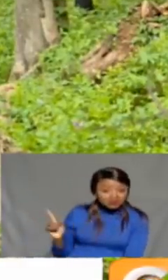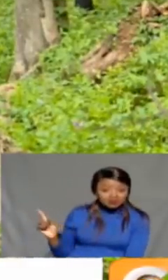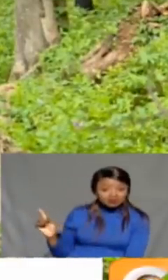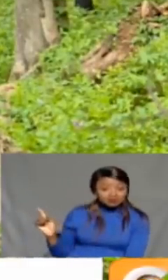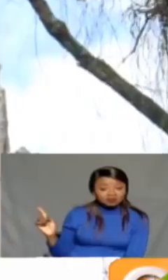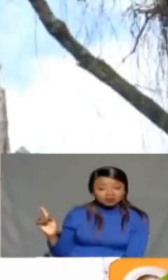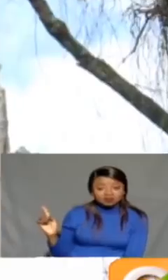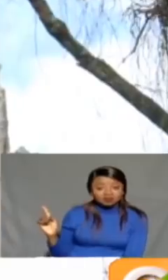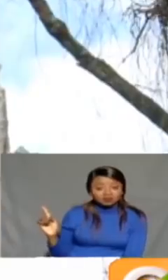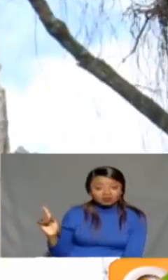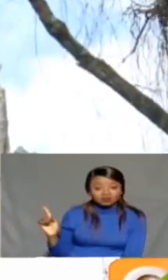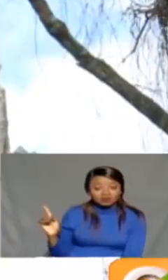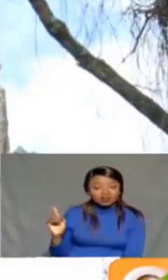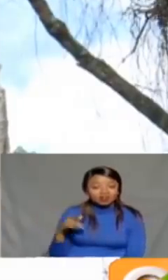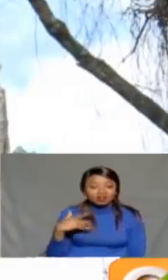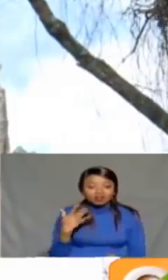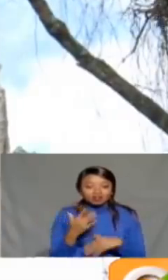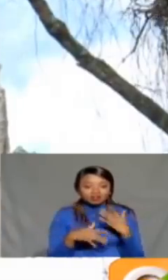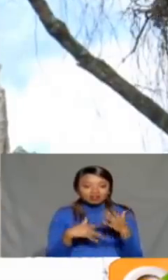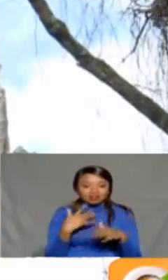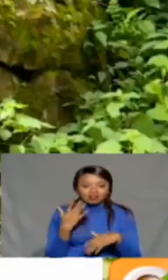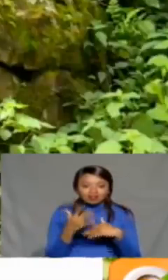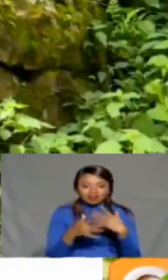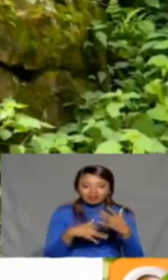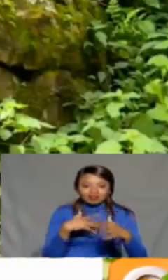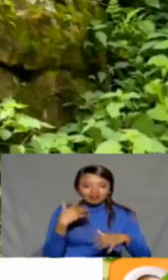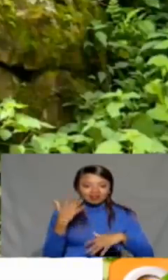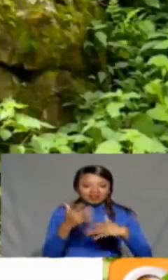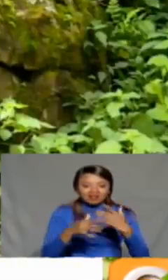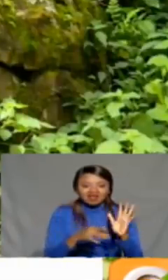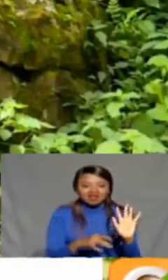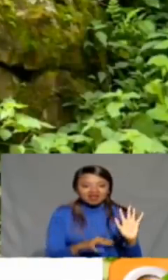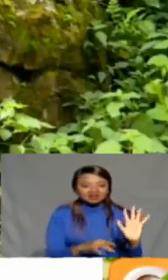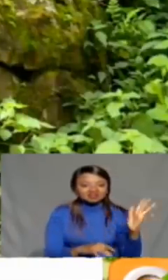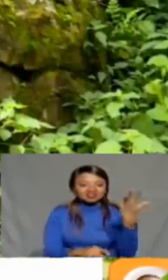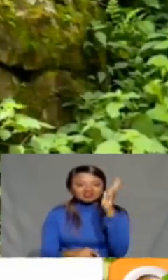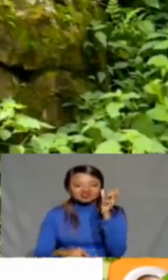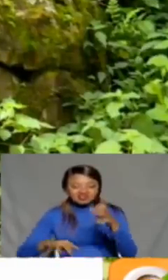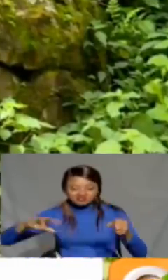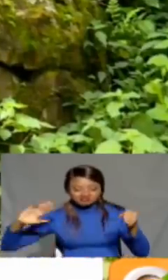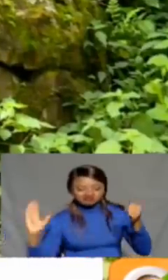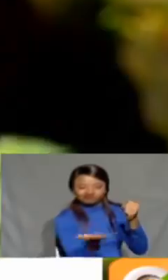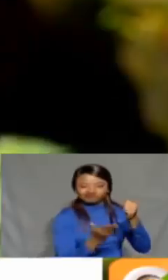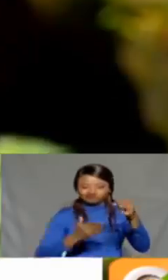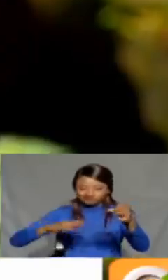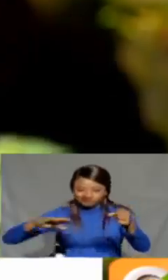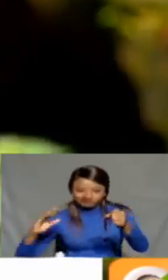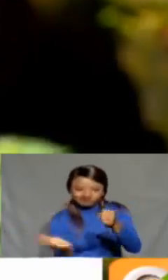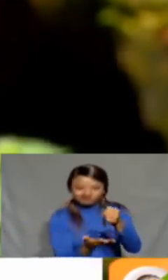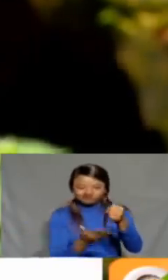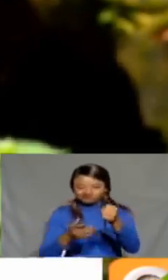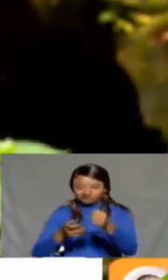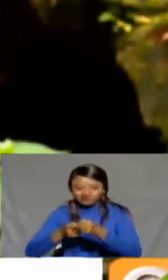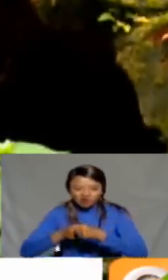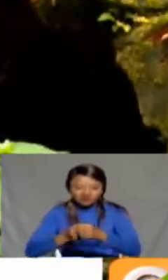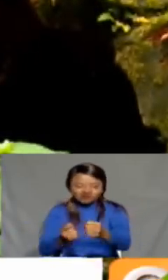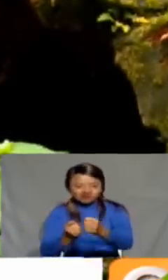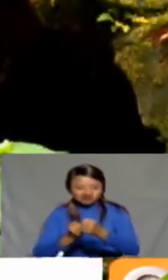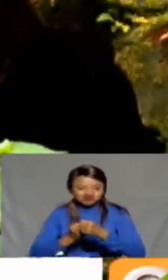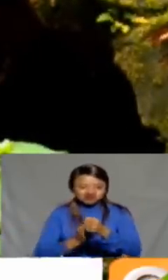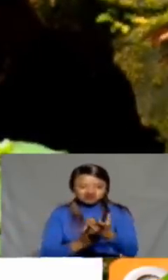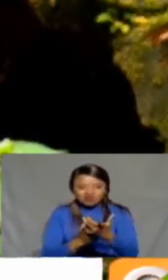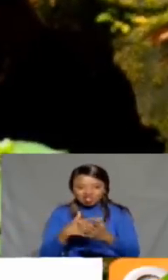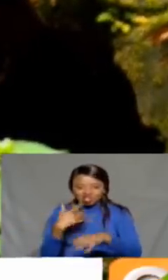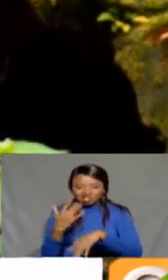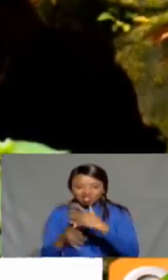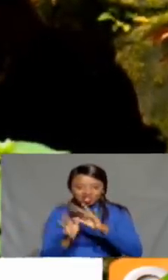starts. Slowly by slowly but surely, trees are pushed aside by power saws and rudimental axes. They